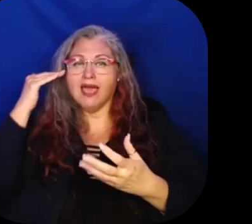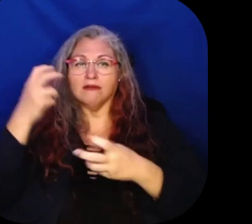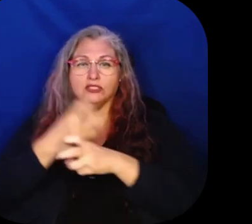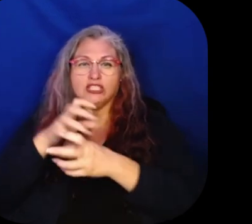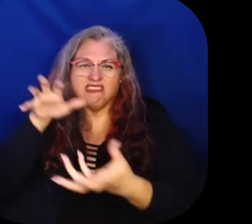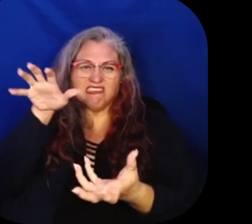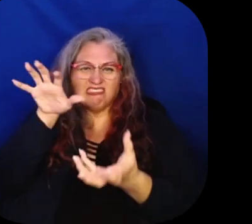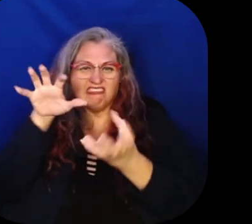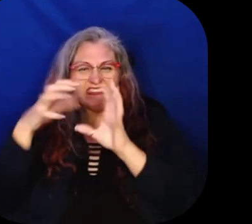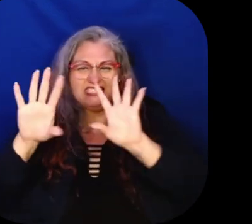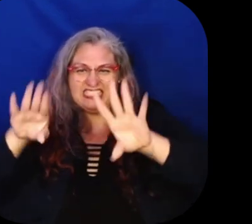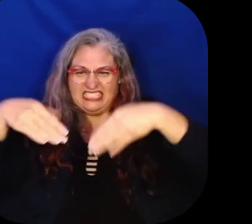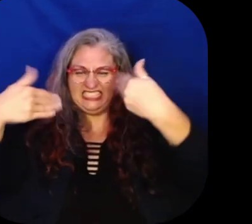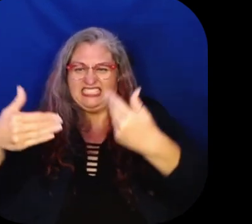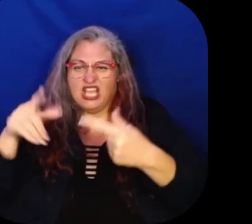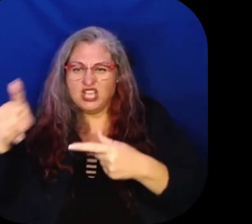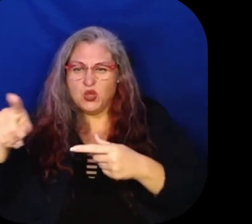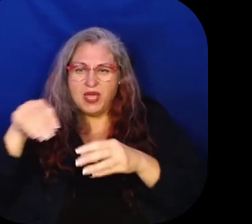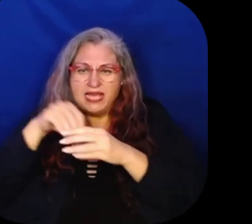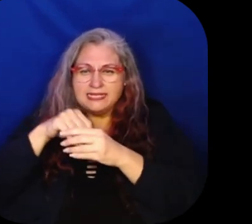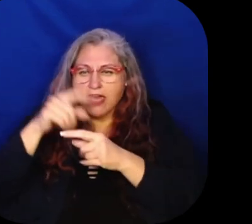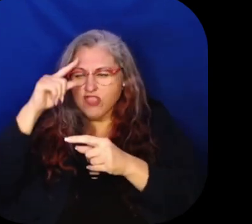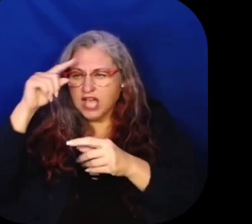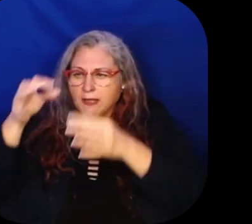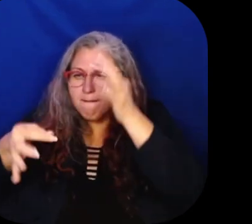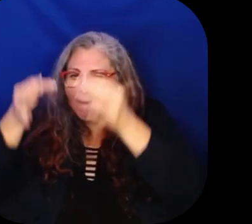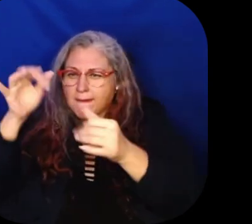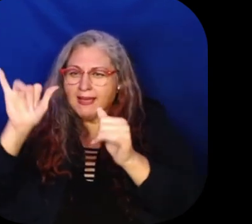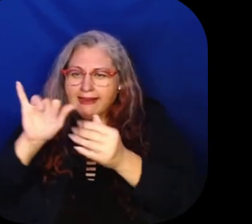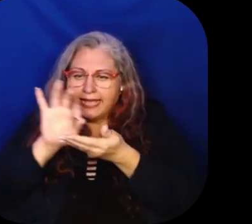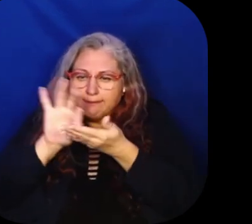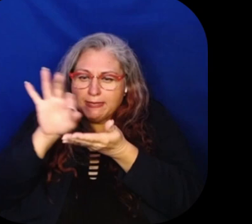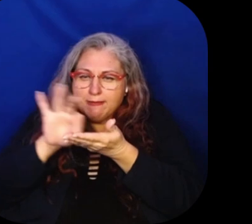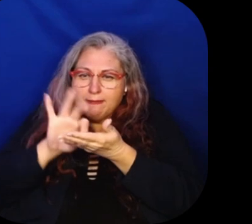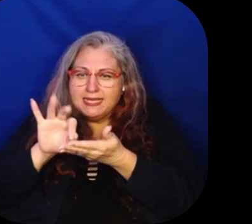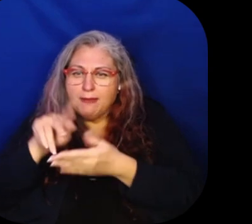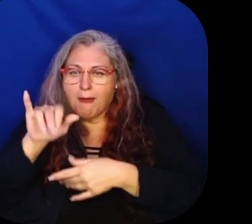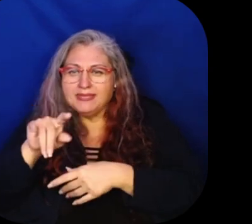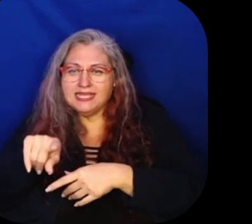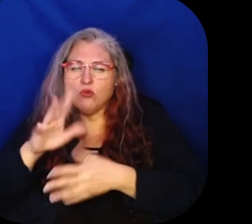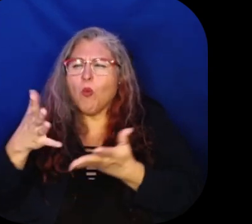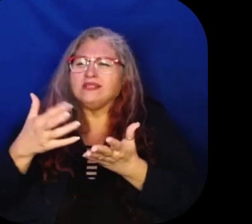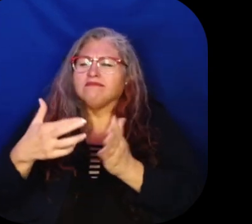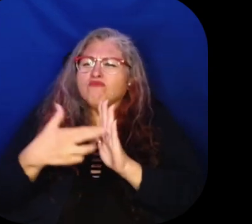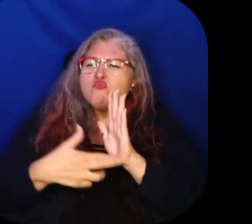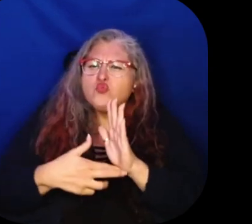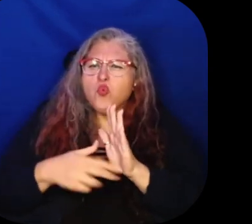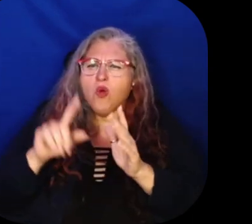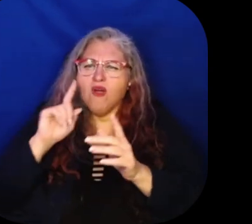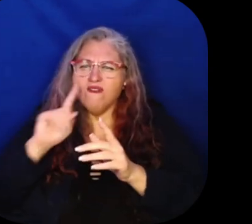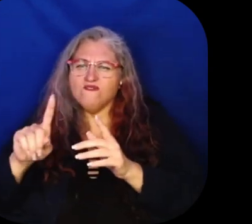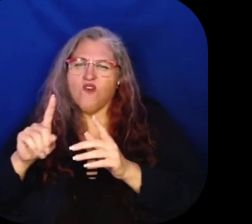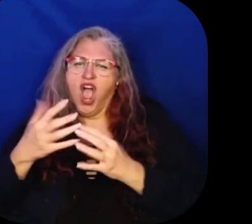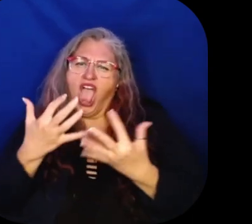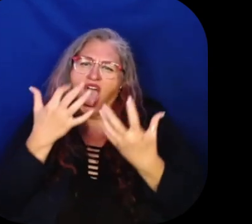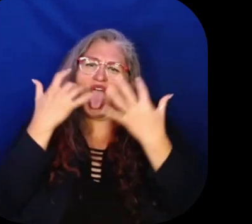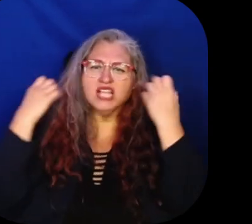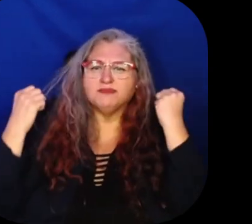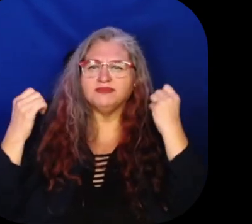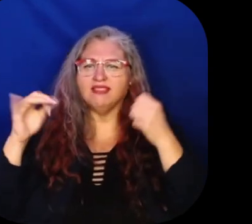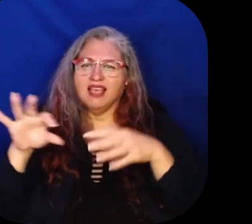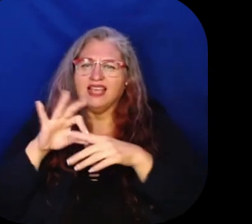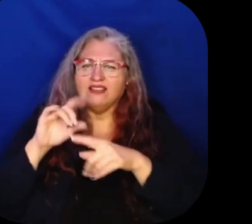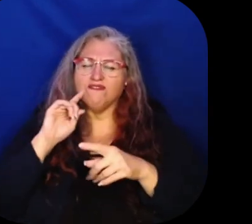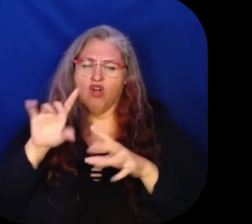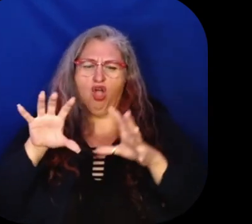Pick out your hidden thoughts like poppy seeds. What is the protocol for ravenous in the context of racial